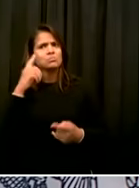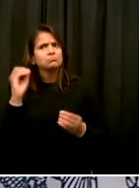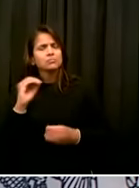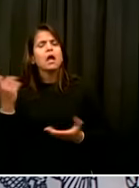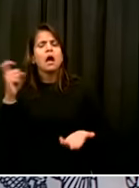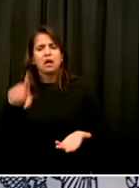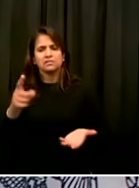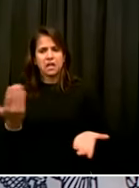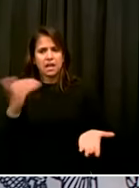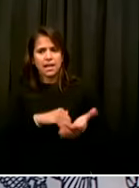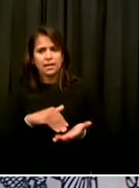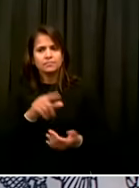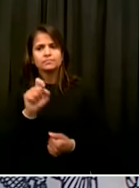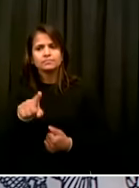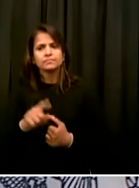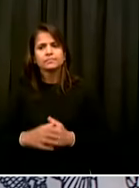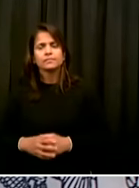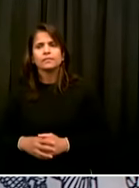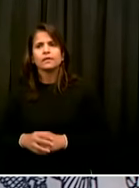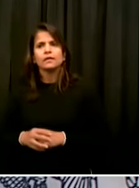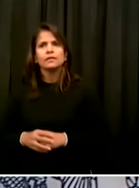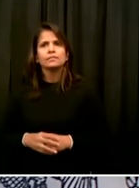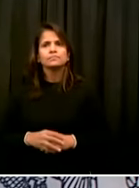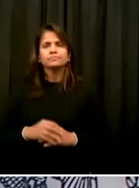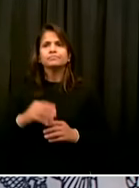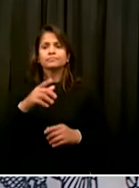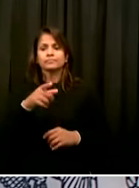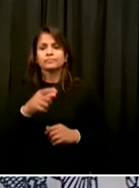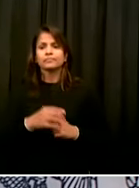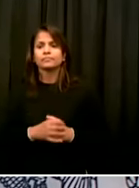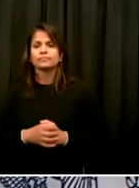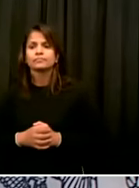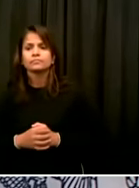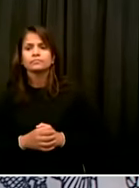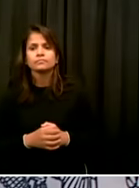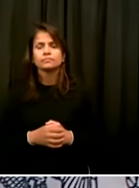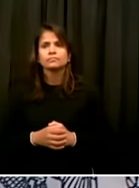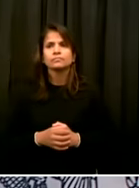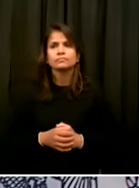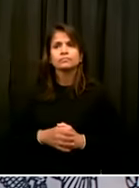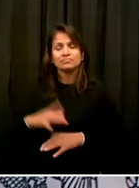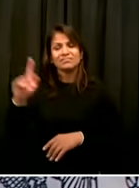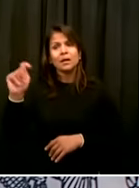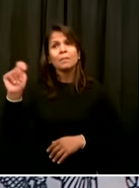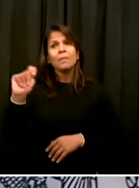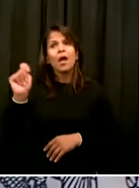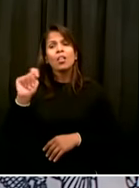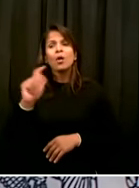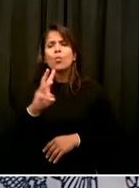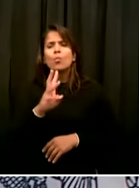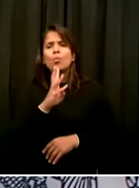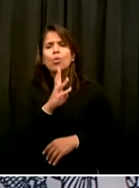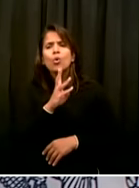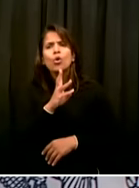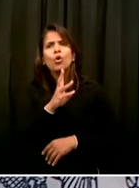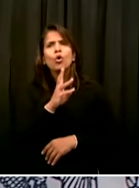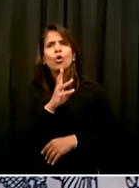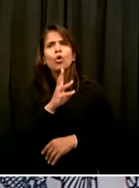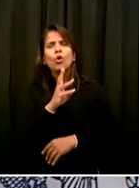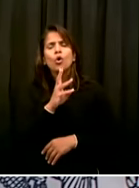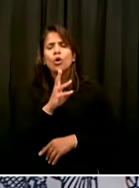a, quote, early warning system. As I noted last time I asked, experts say the current indicators are